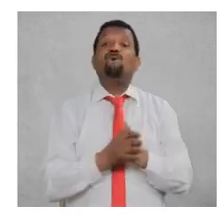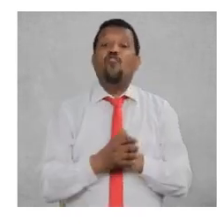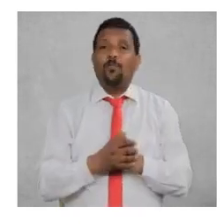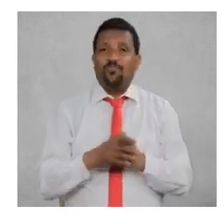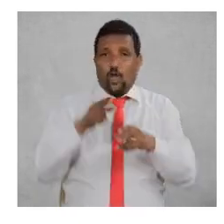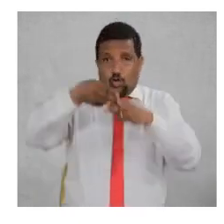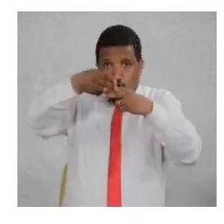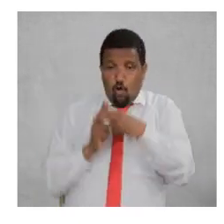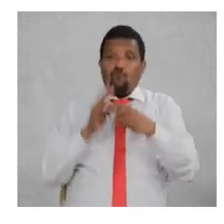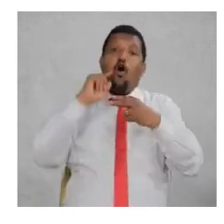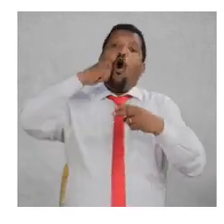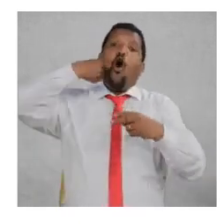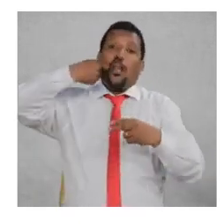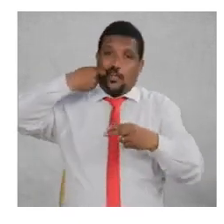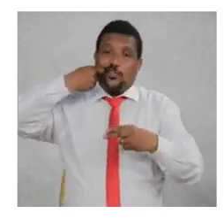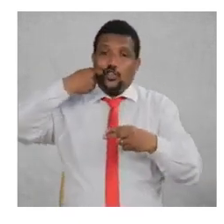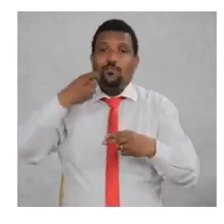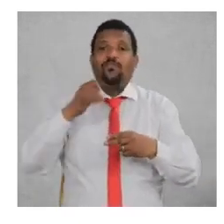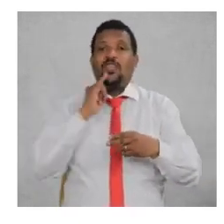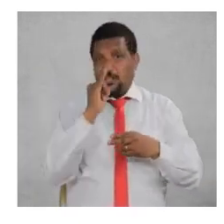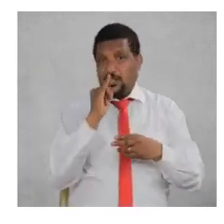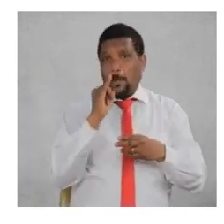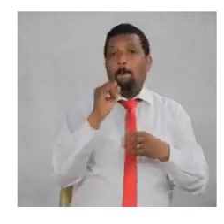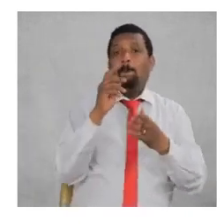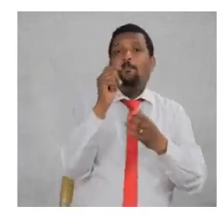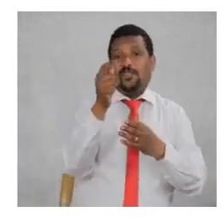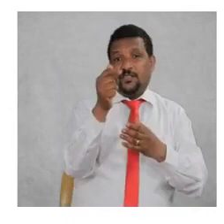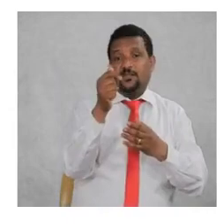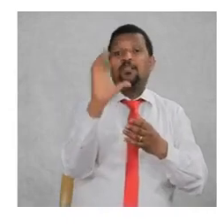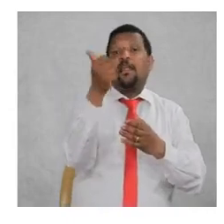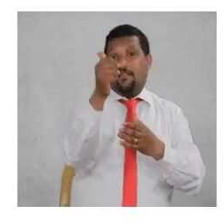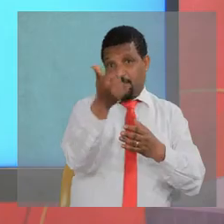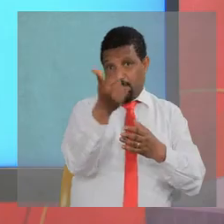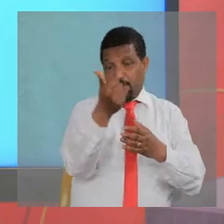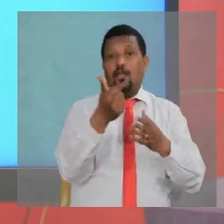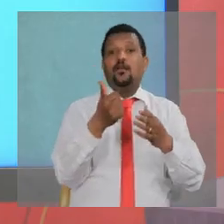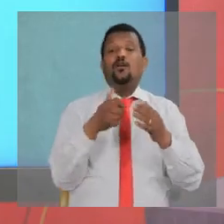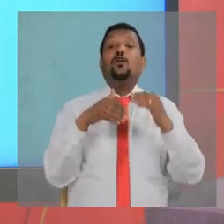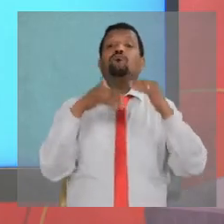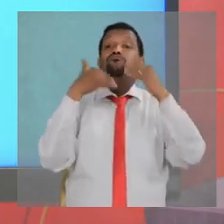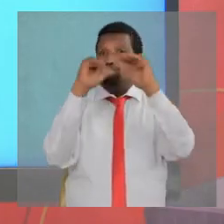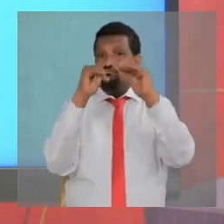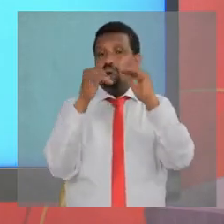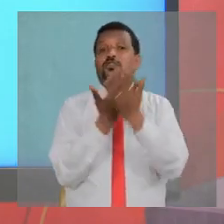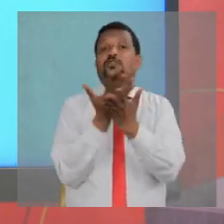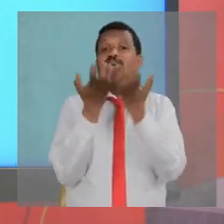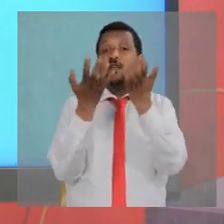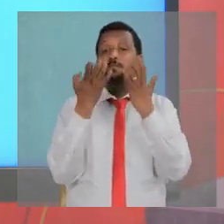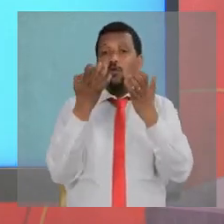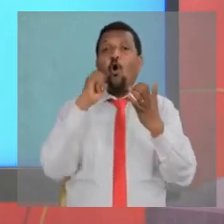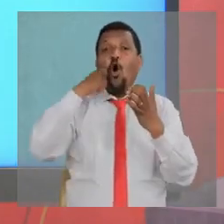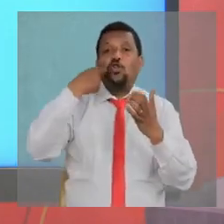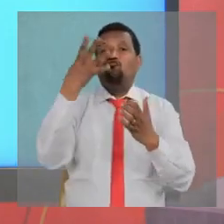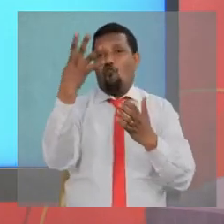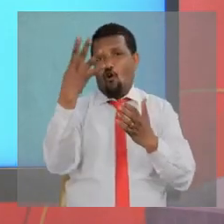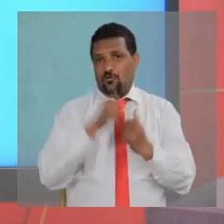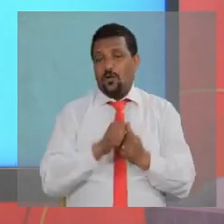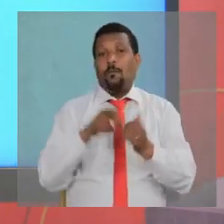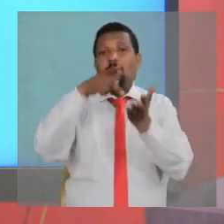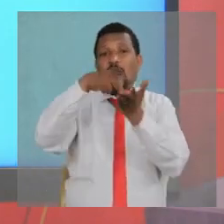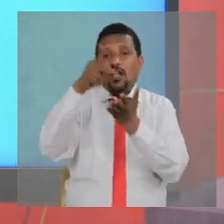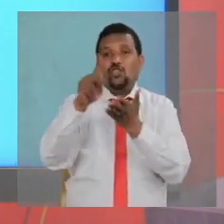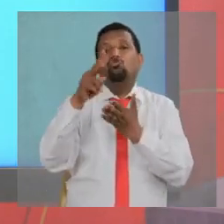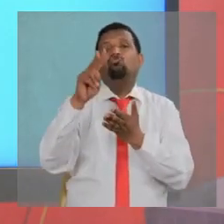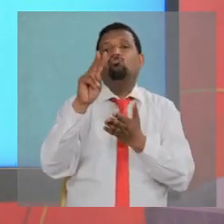a kilogram of orange is bir 10, the quantity demanded for oranges 4 kilogram because the price